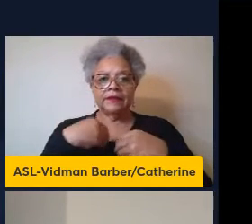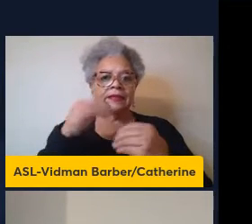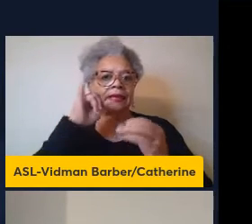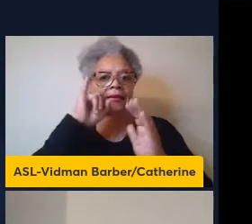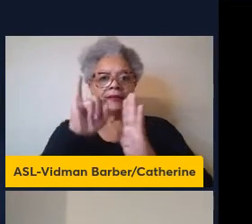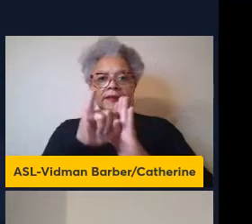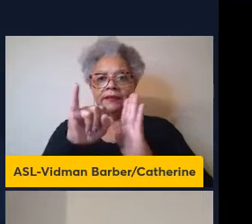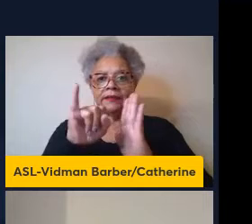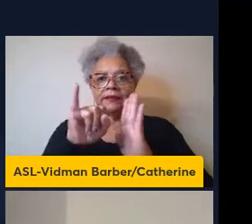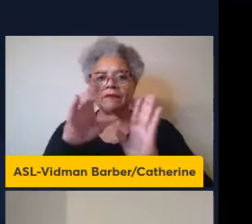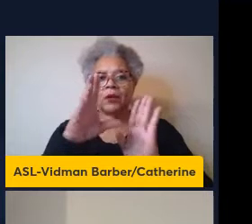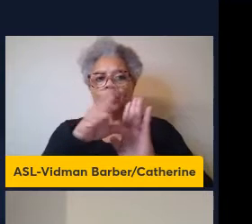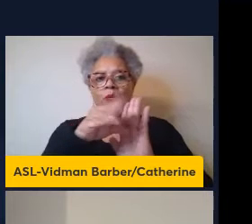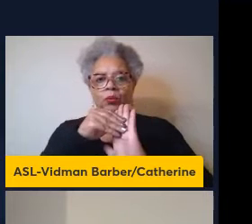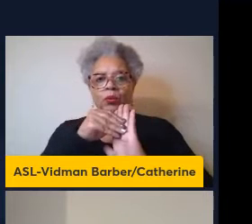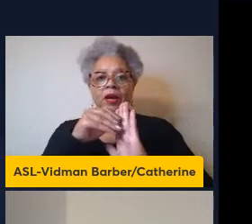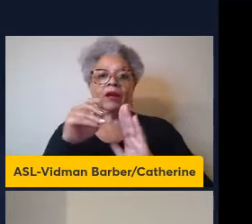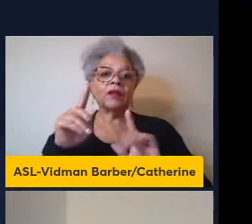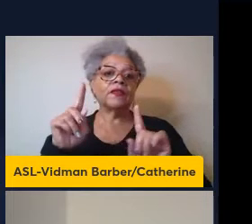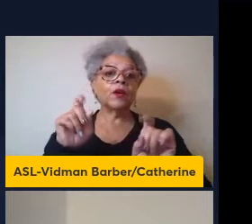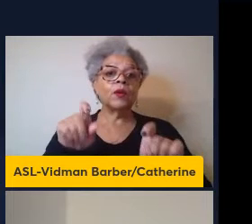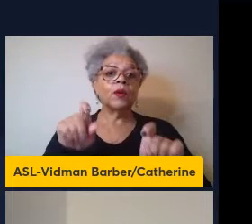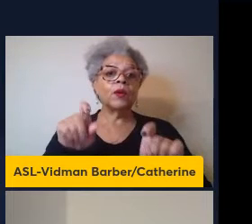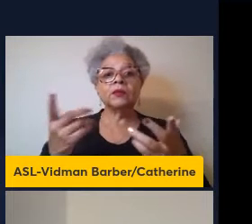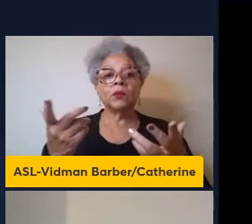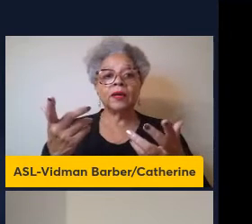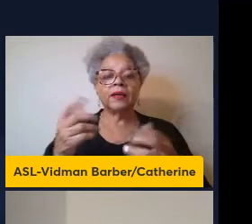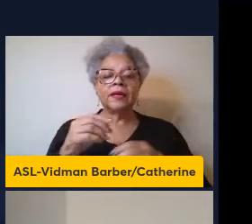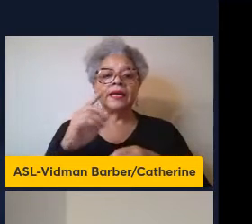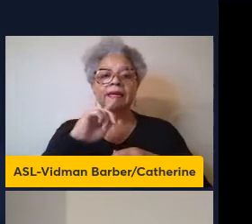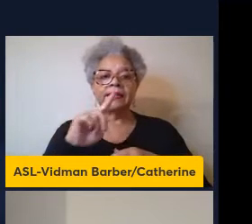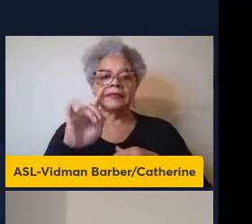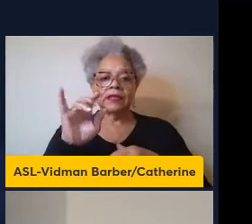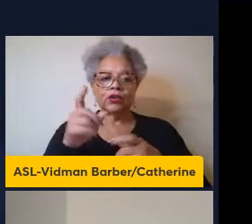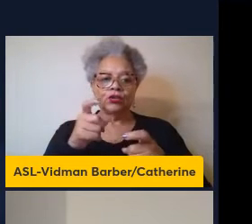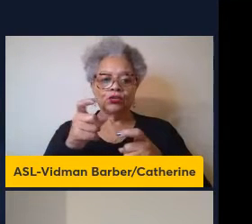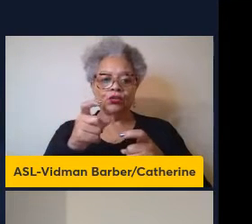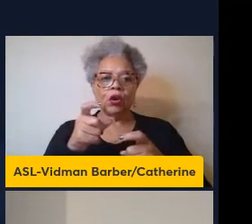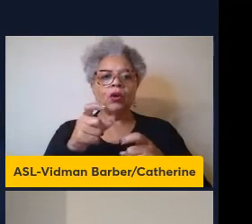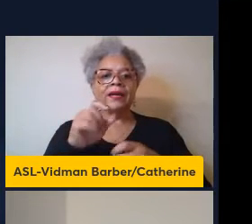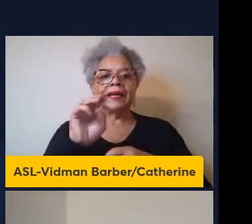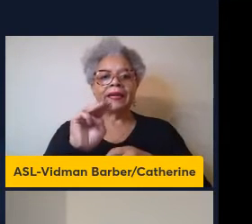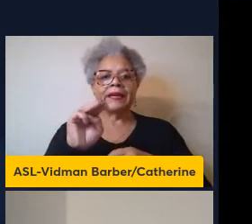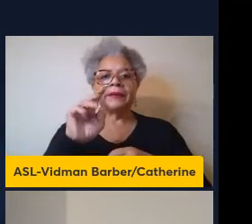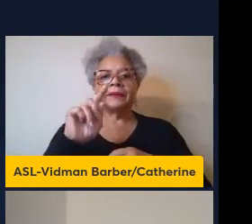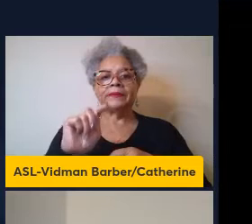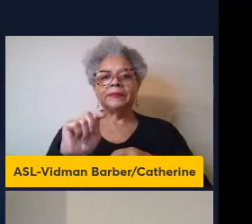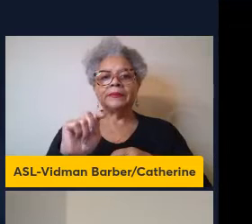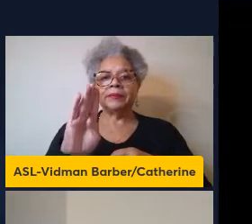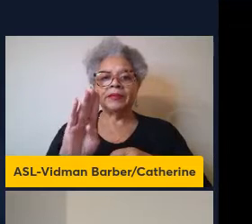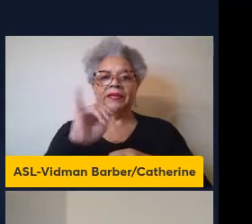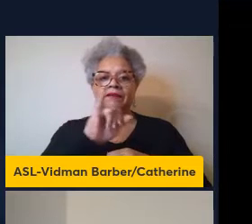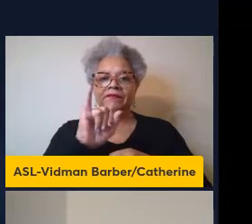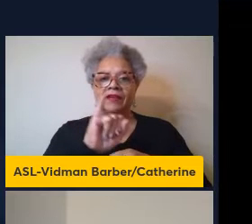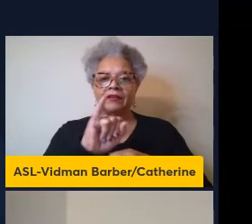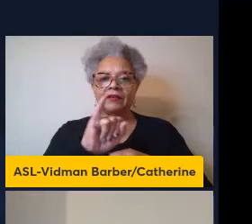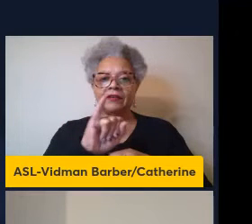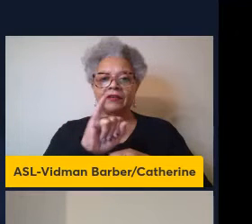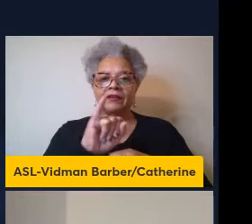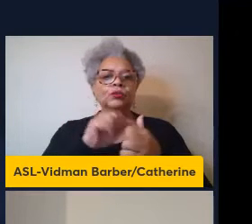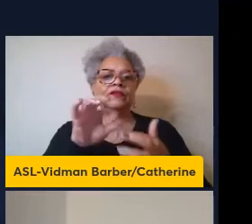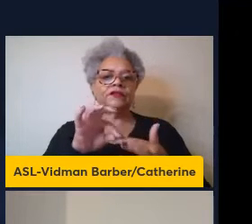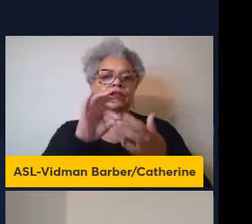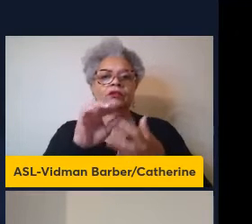cell clone. And the question that we asked was, is control of MTB infection associated with certain